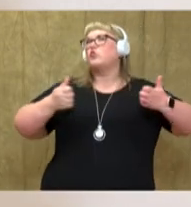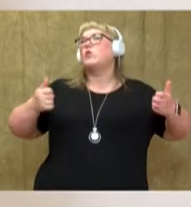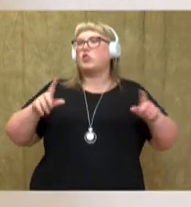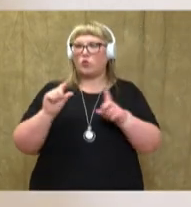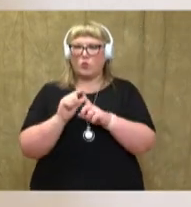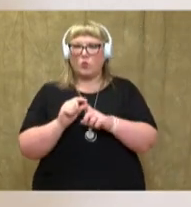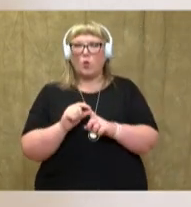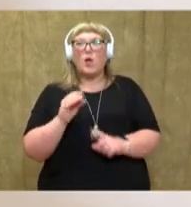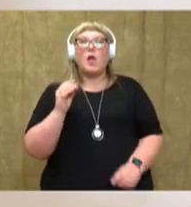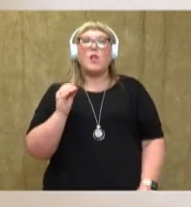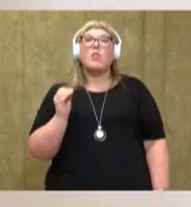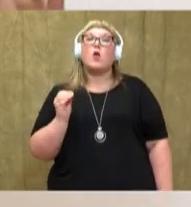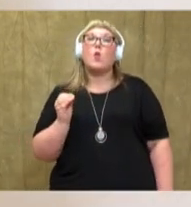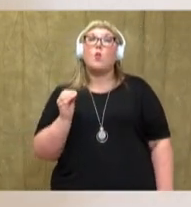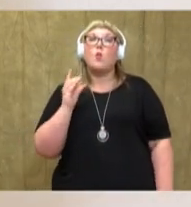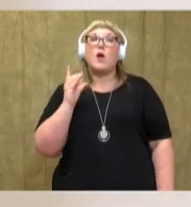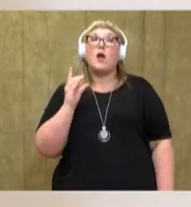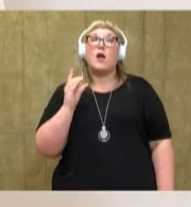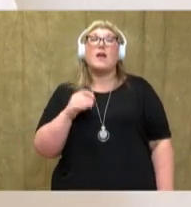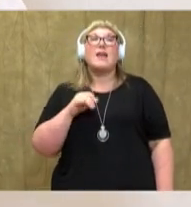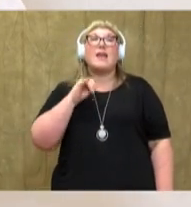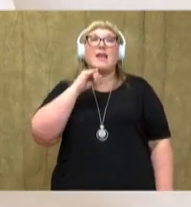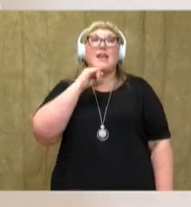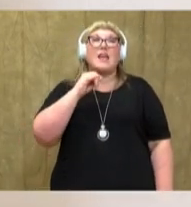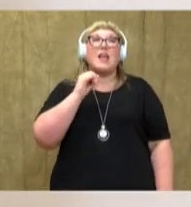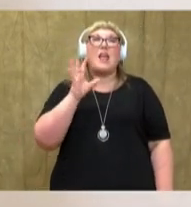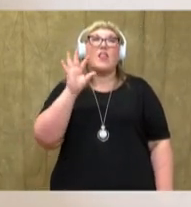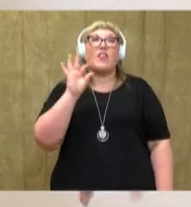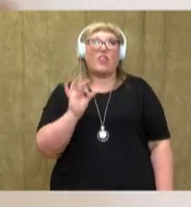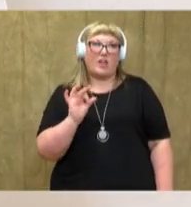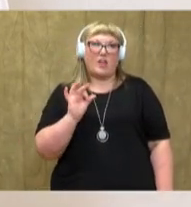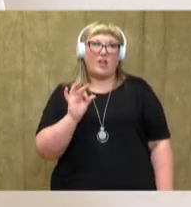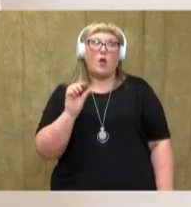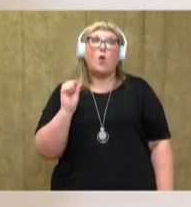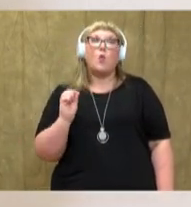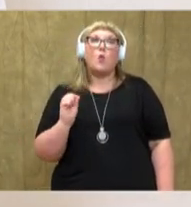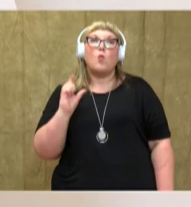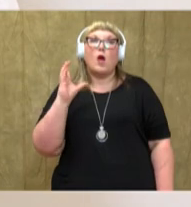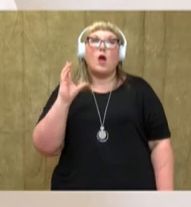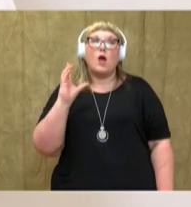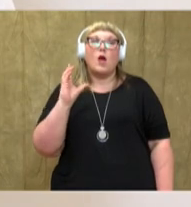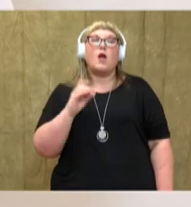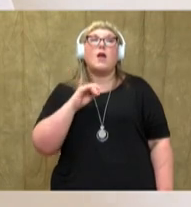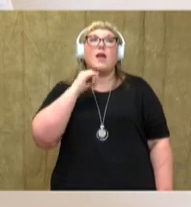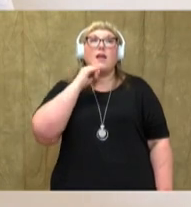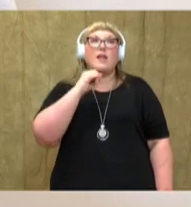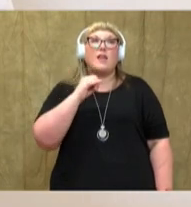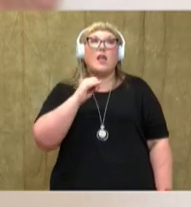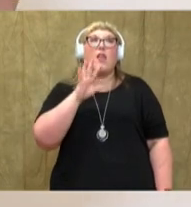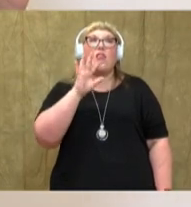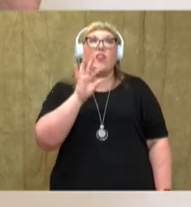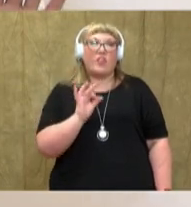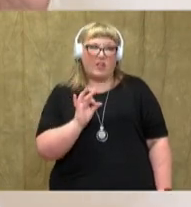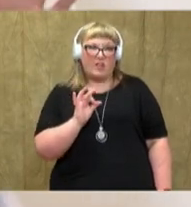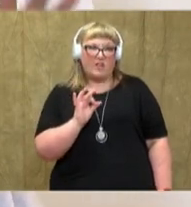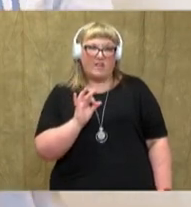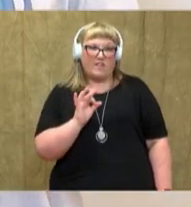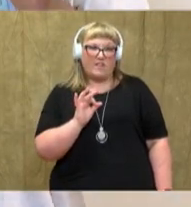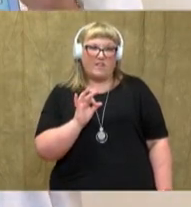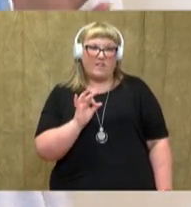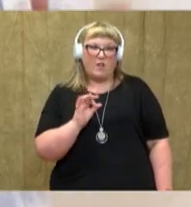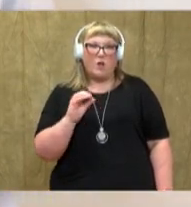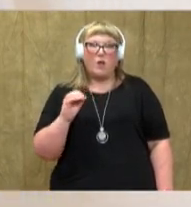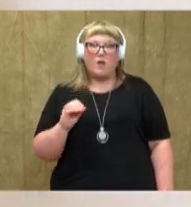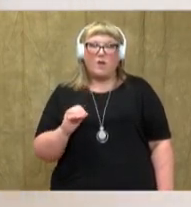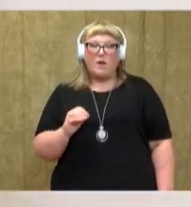with. With. Again. With. Again. With. Very good. Go